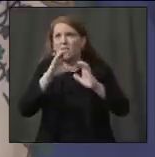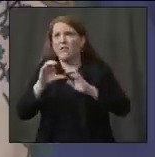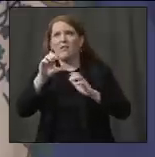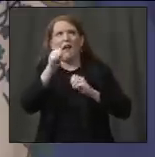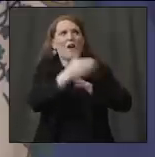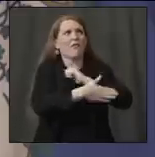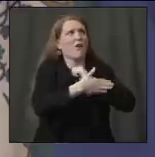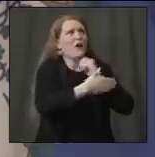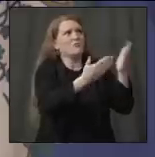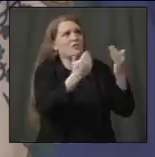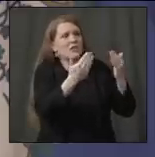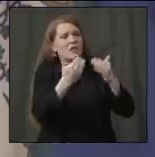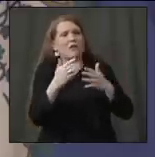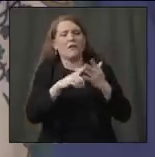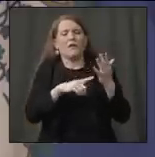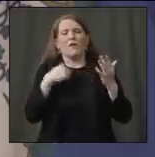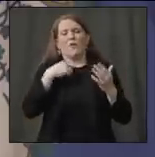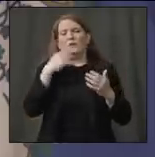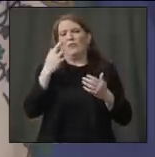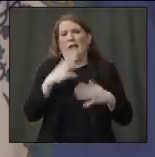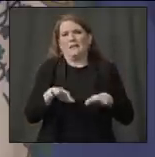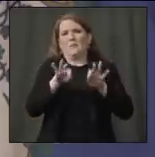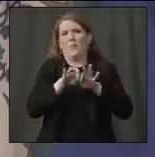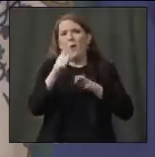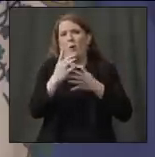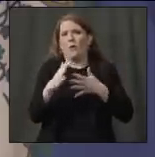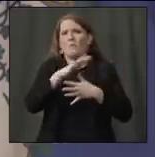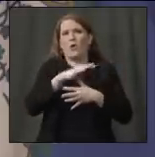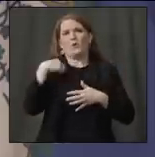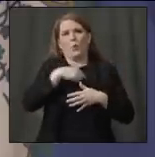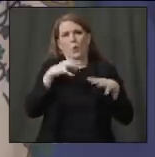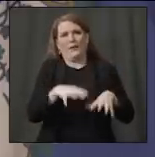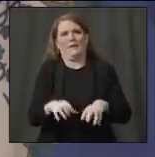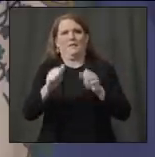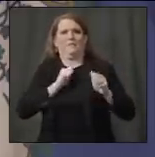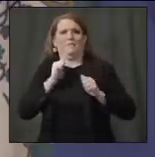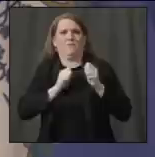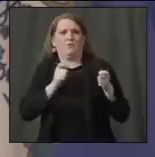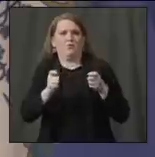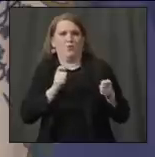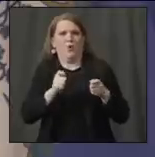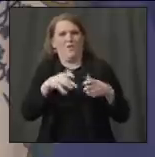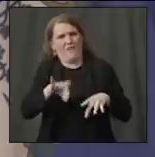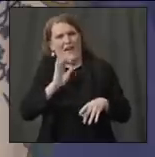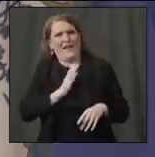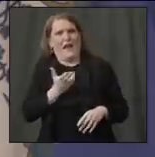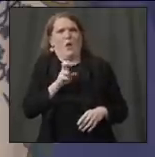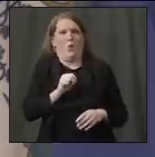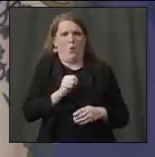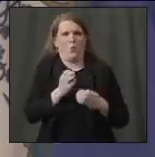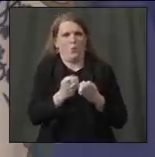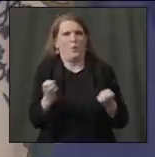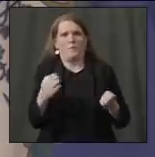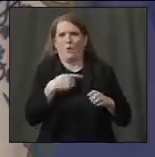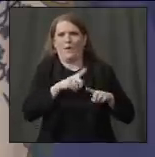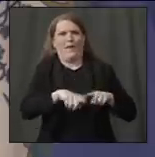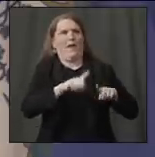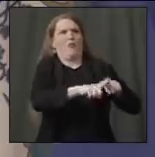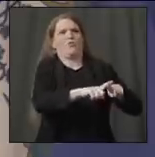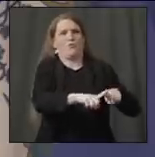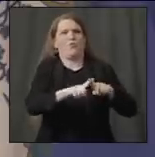we want to get more control over. Antibiotics are the same way. I mean, most of the antibiotics come from